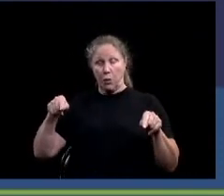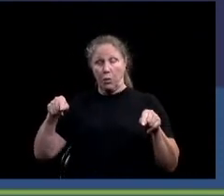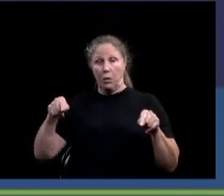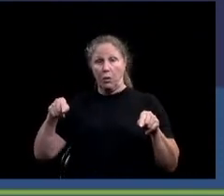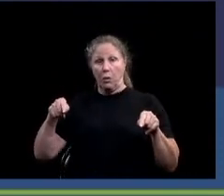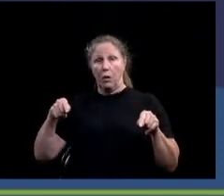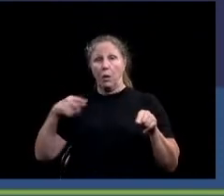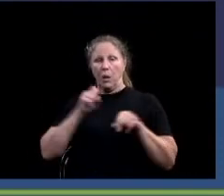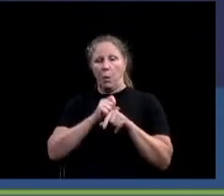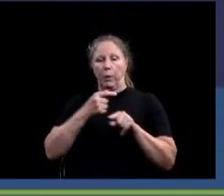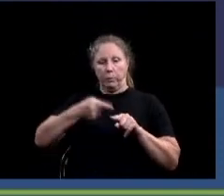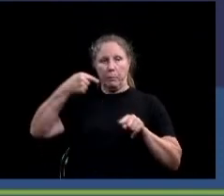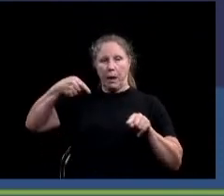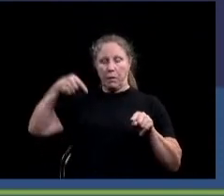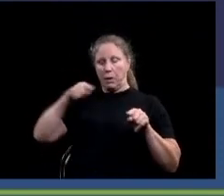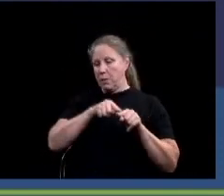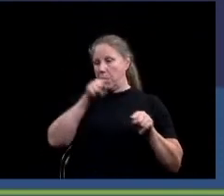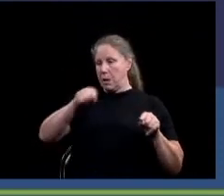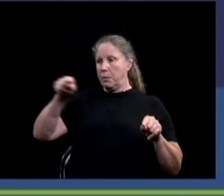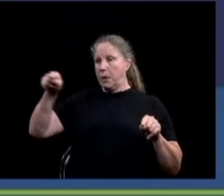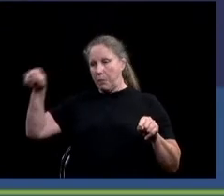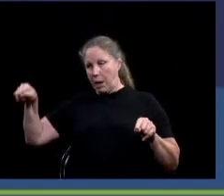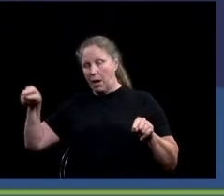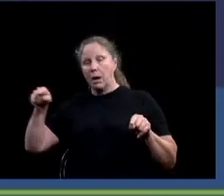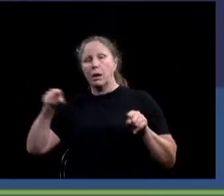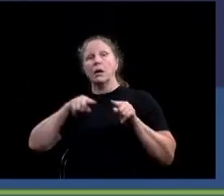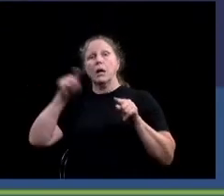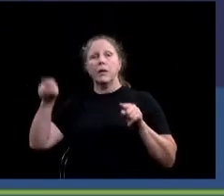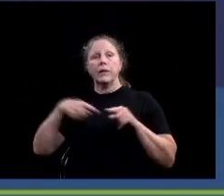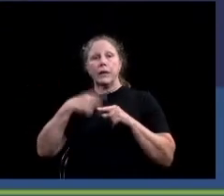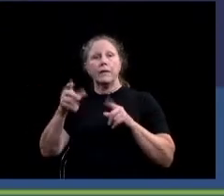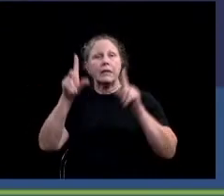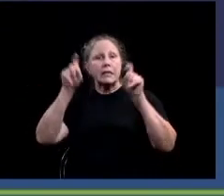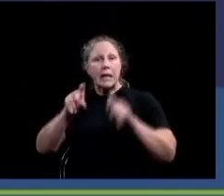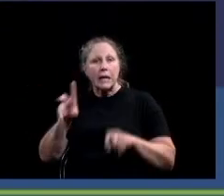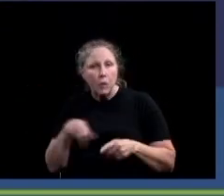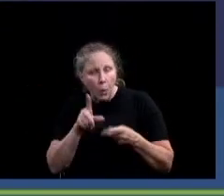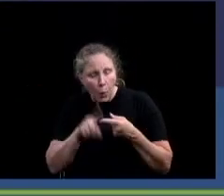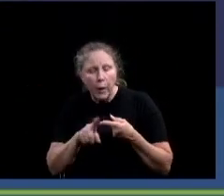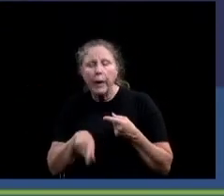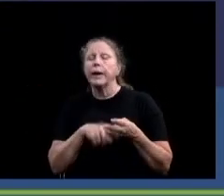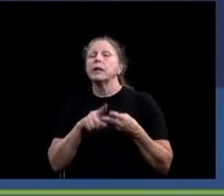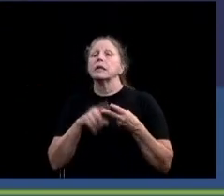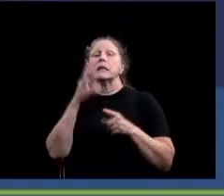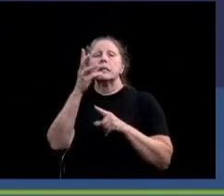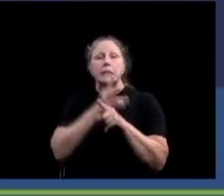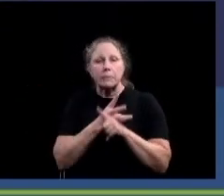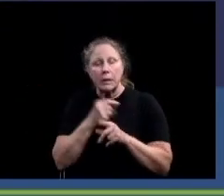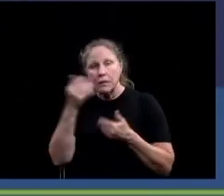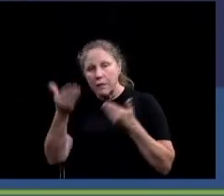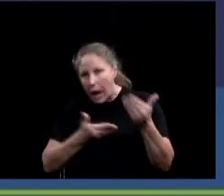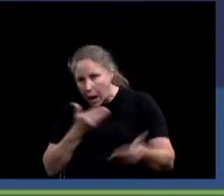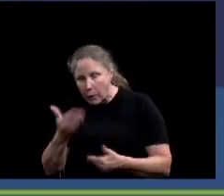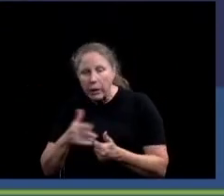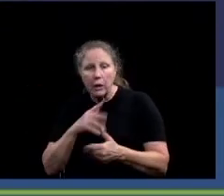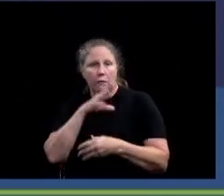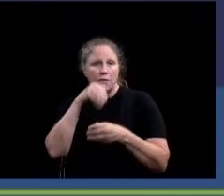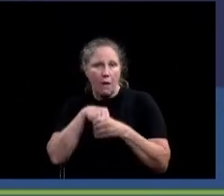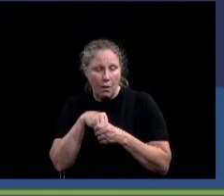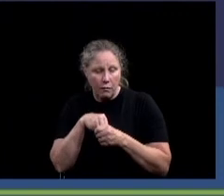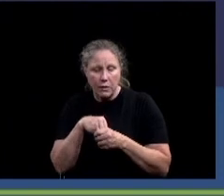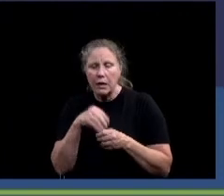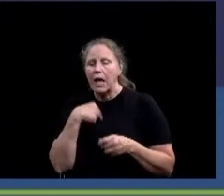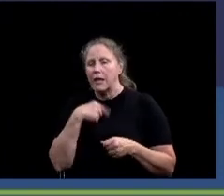the civil service test, and then there's about 6 months of hiring process. I think some of y'all may have heard me talk about the fact